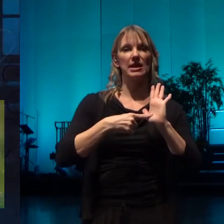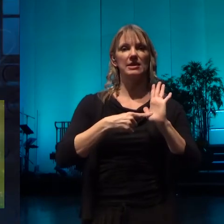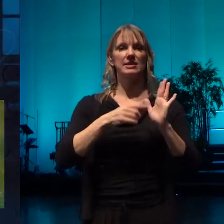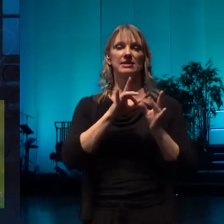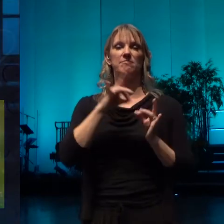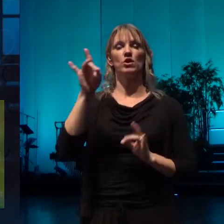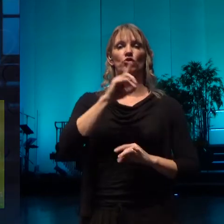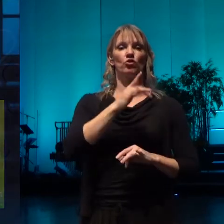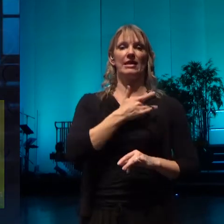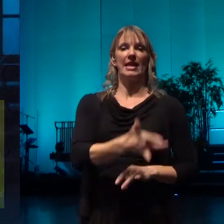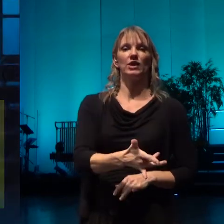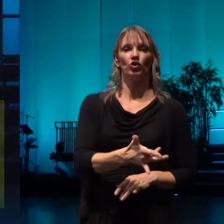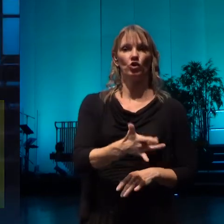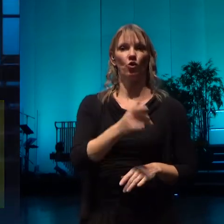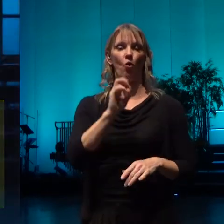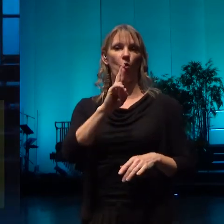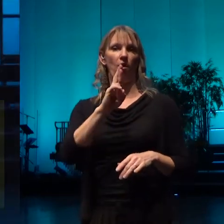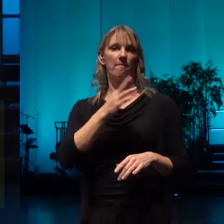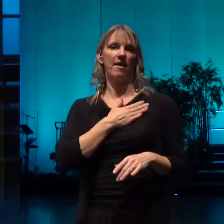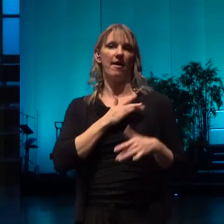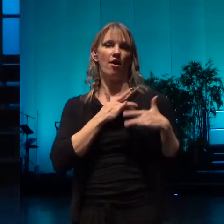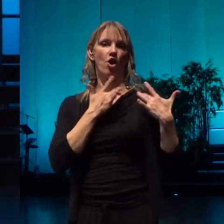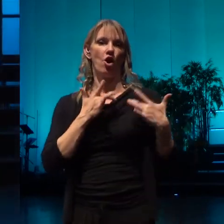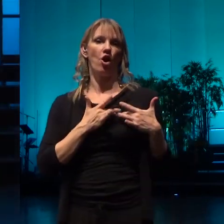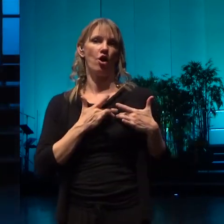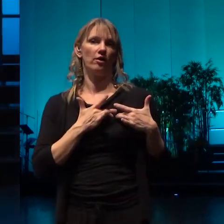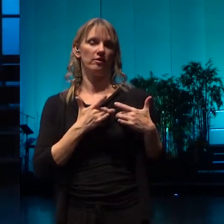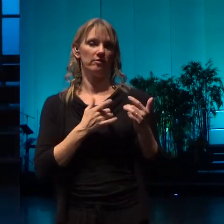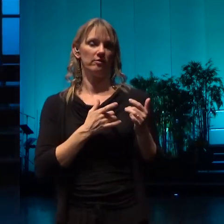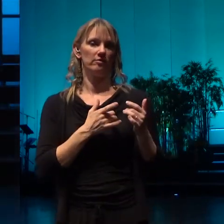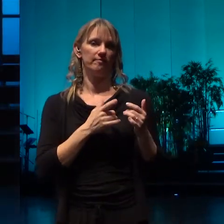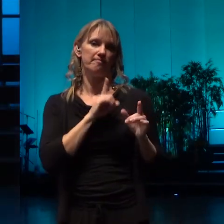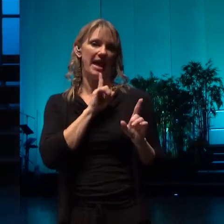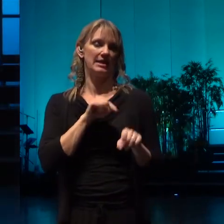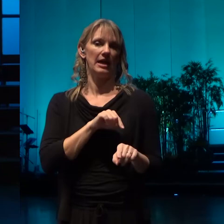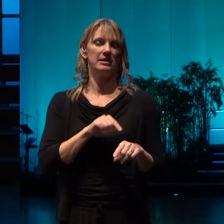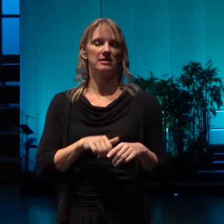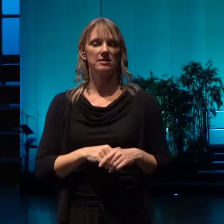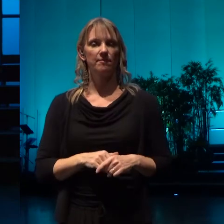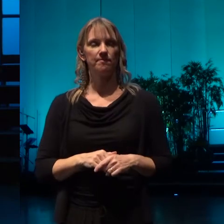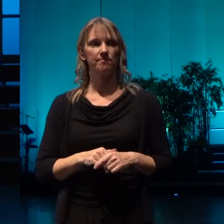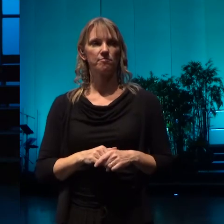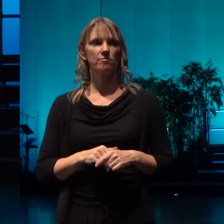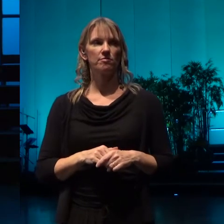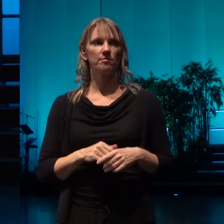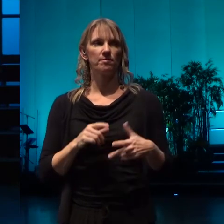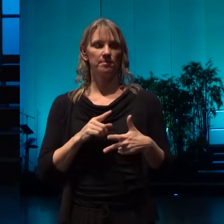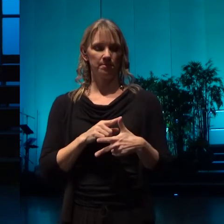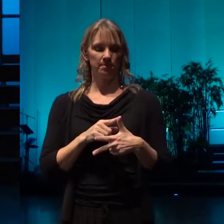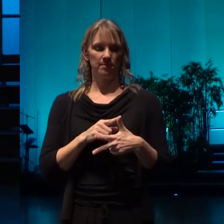nature or the mandates of my heart?